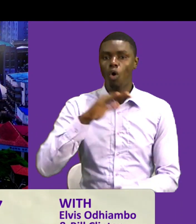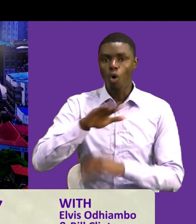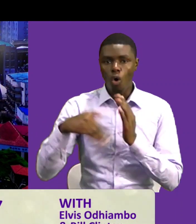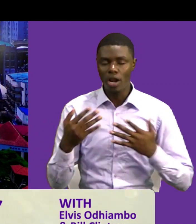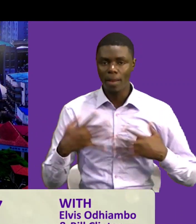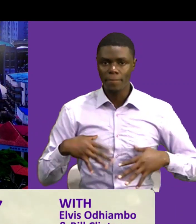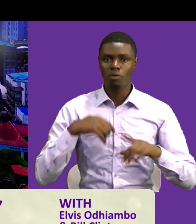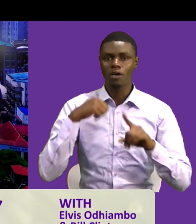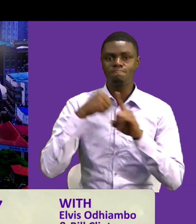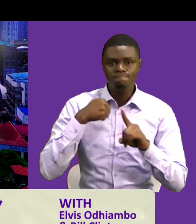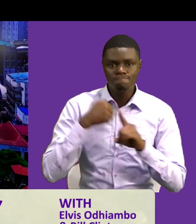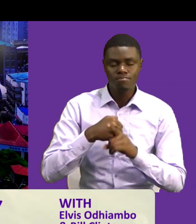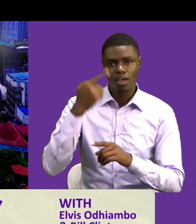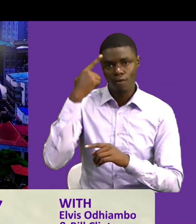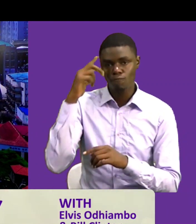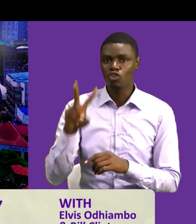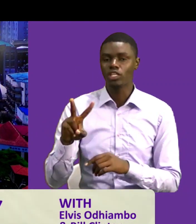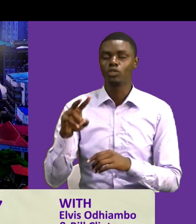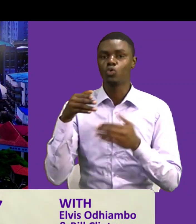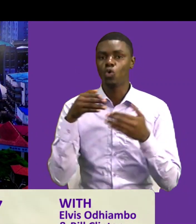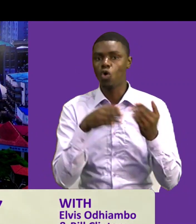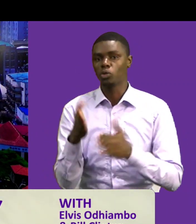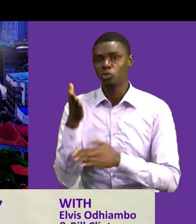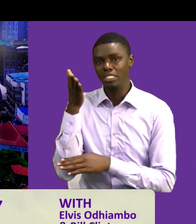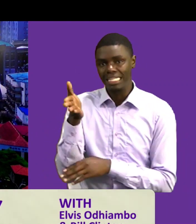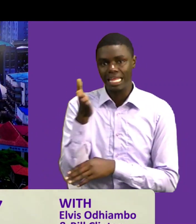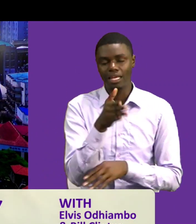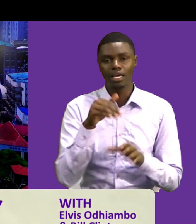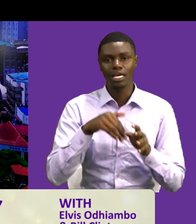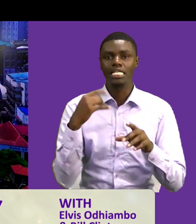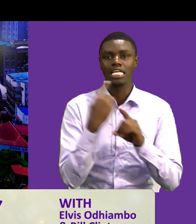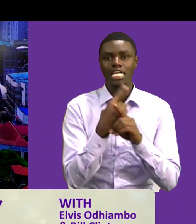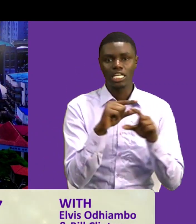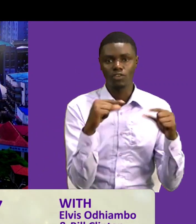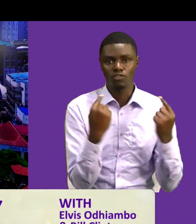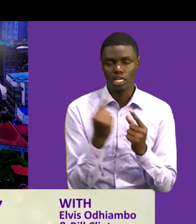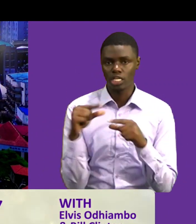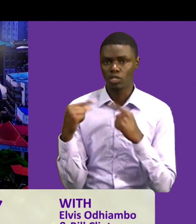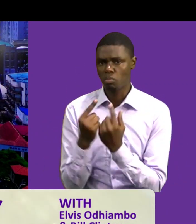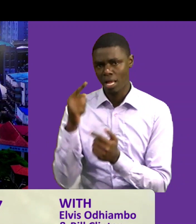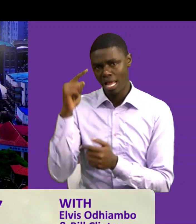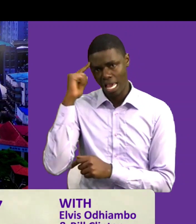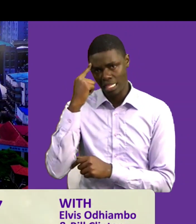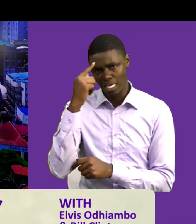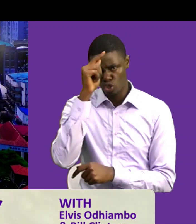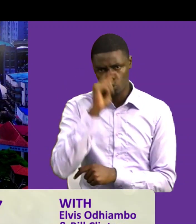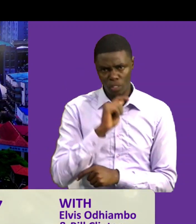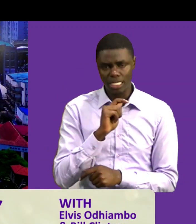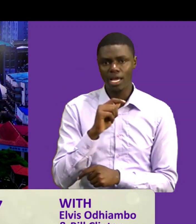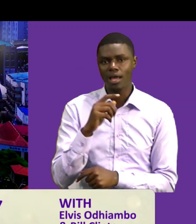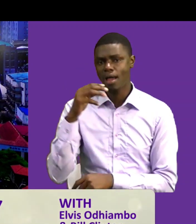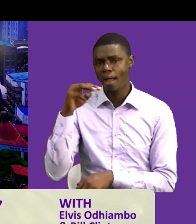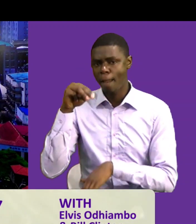fighting for the 2 chances that are there in every group. So I think Tunisia and Mali,